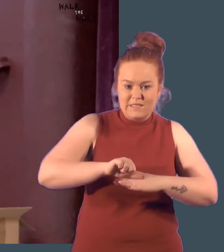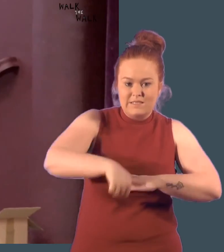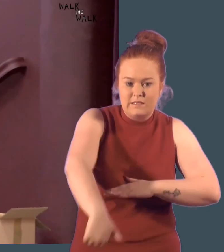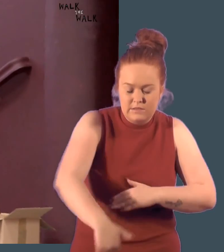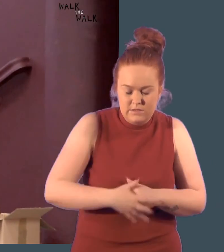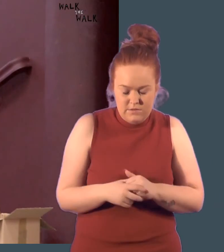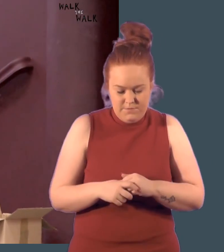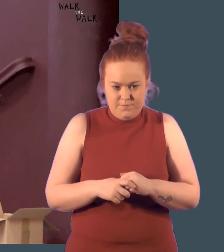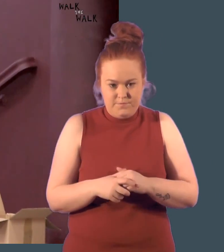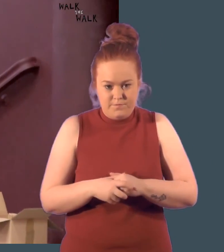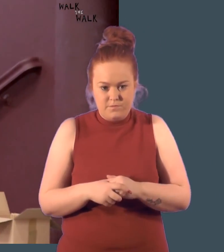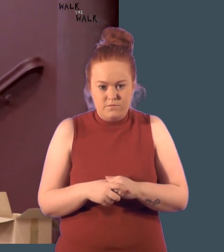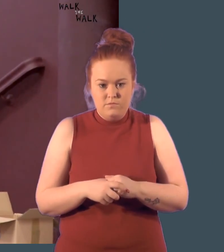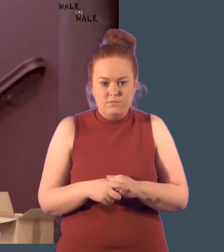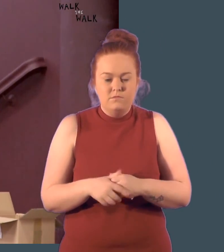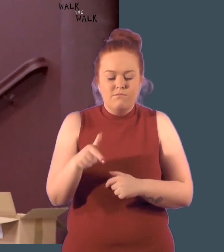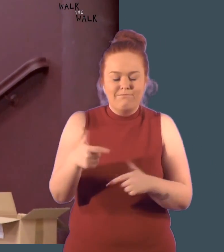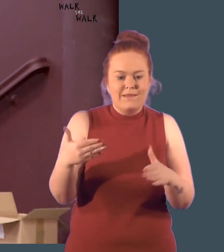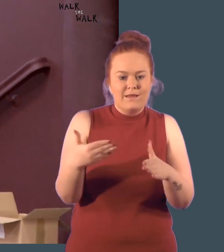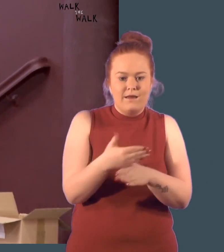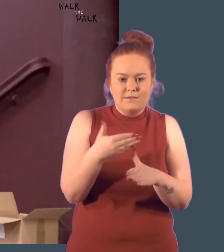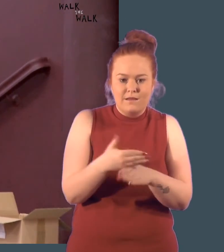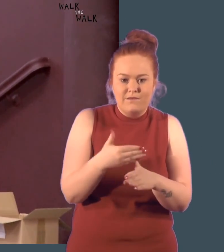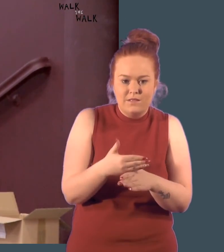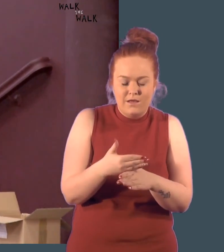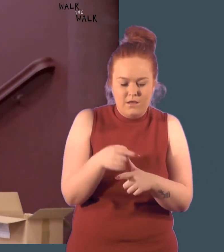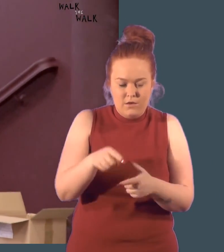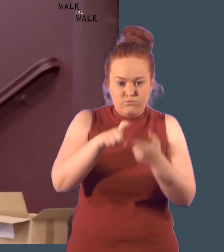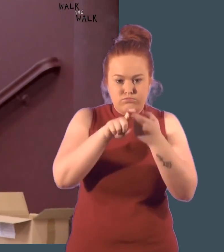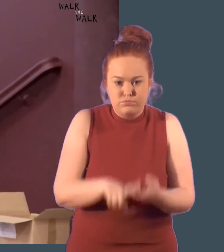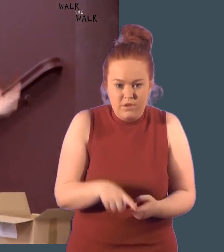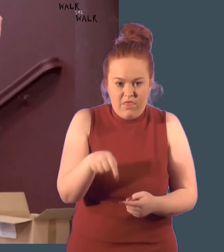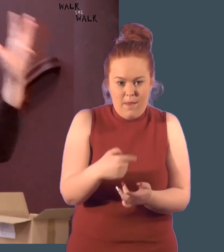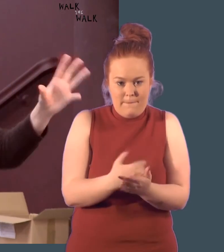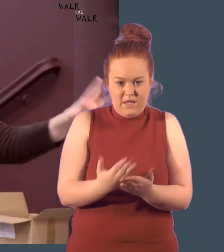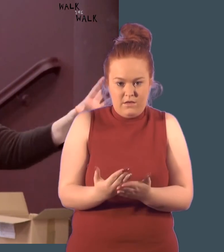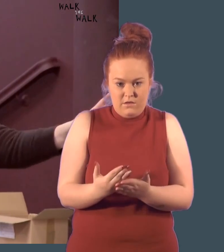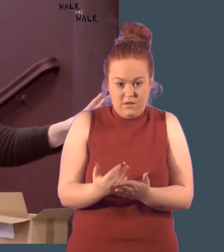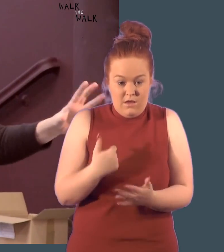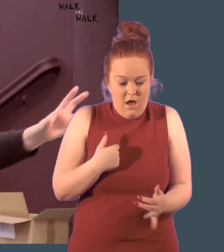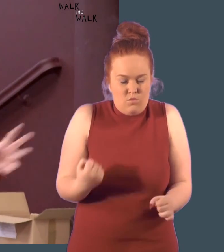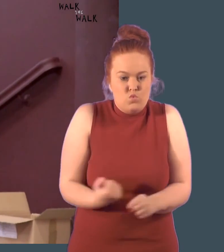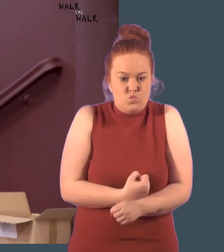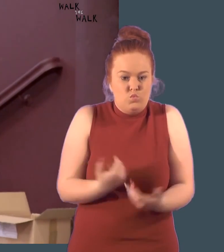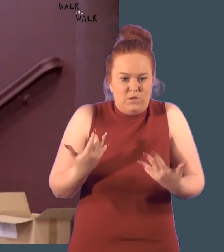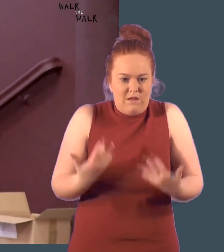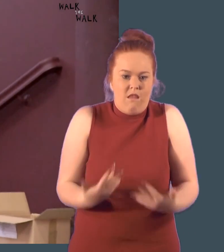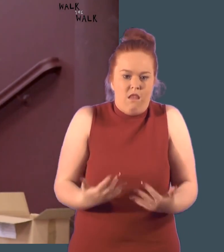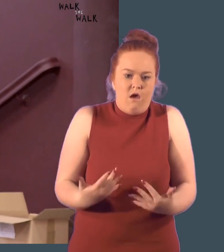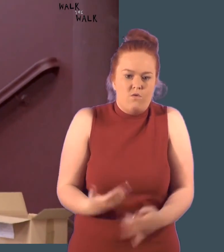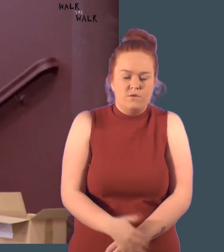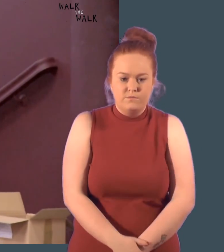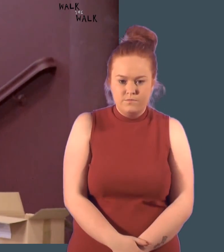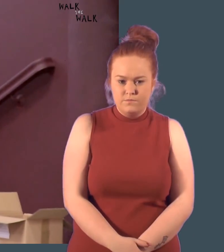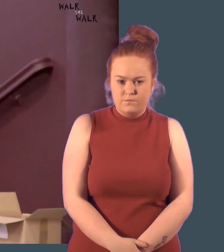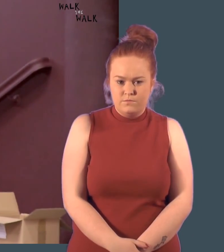There is a second part to this particular activity. It's part of the What Happens Next activity, and it kind of bolts on to this bit. And